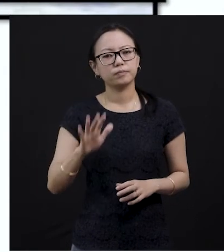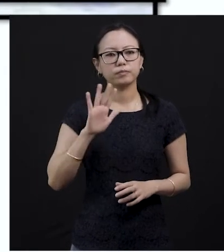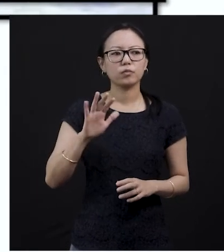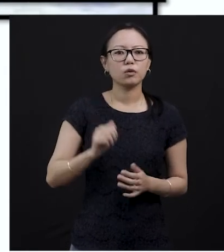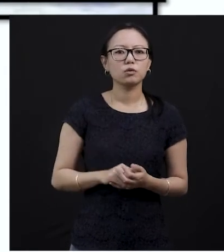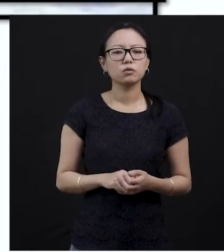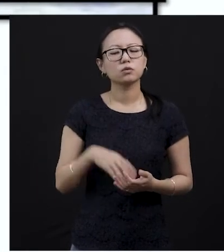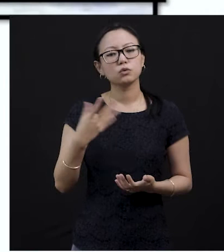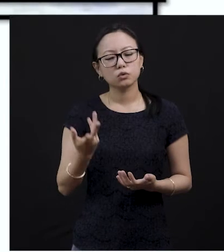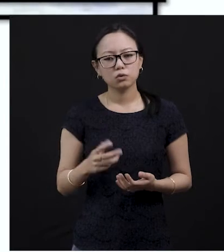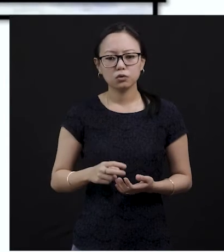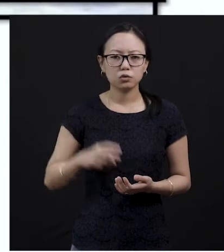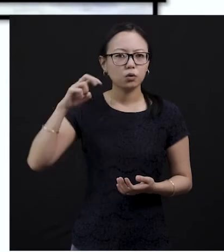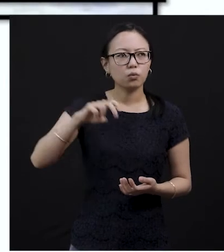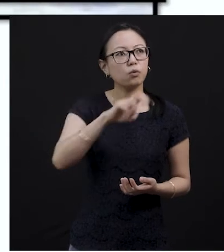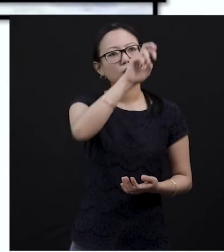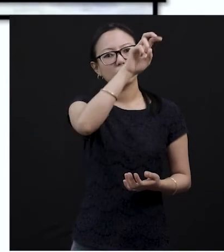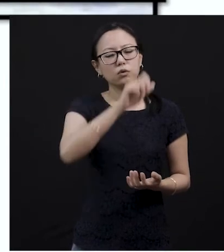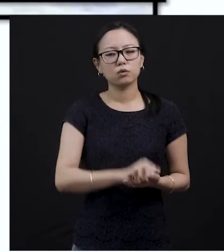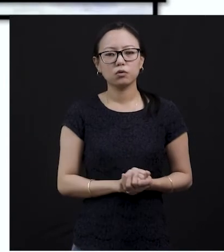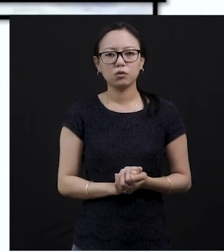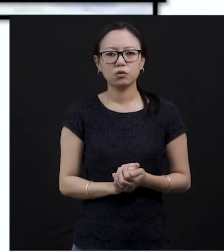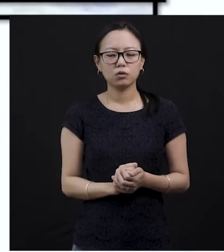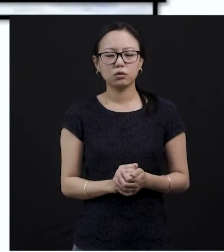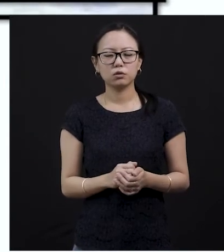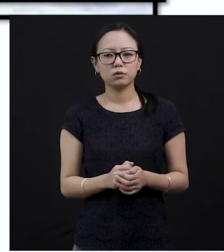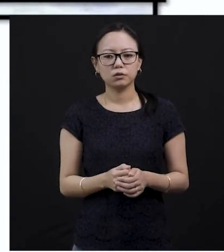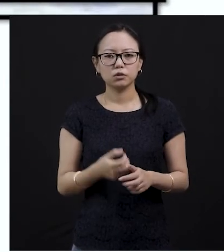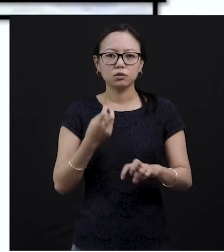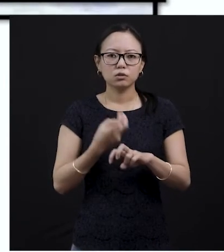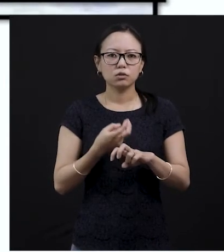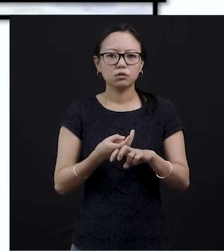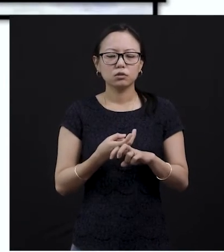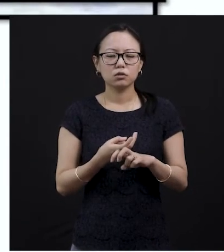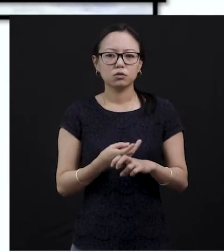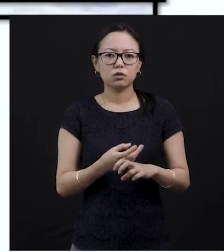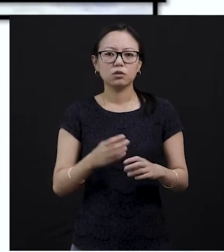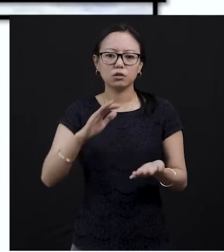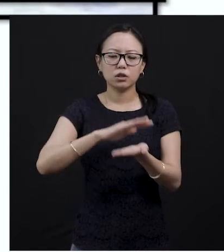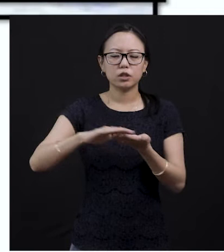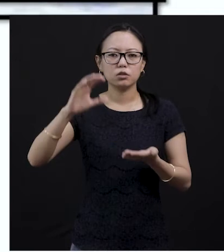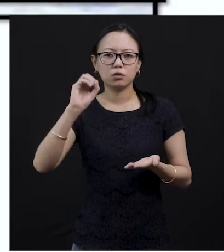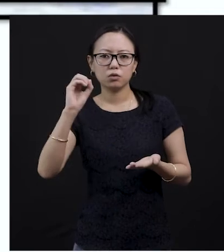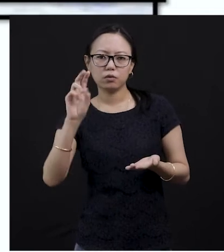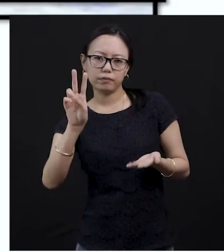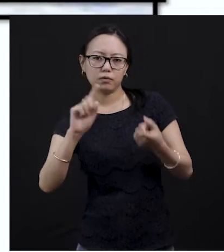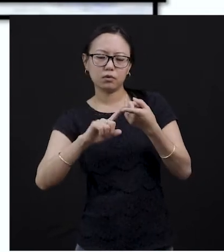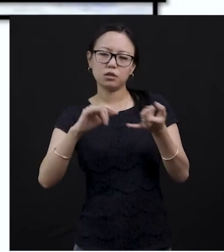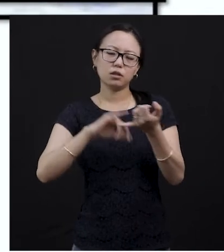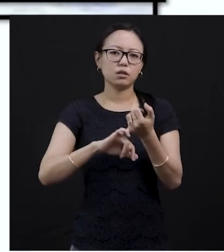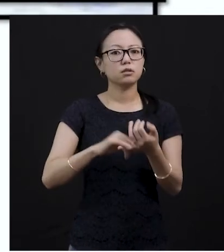have strong hoofs and thick furs. Yes, and this yak, even this yak, okay, they have